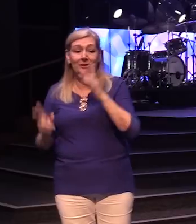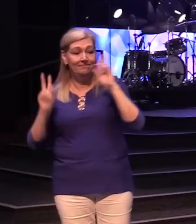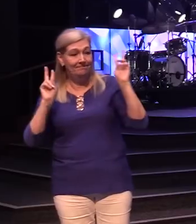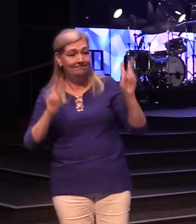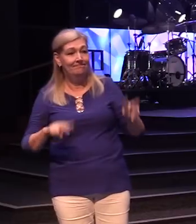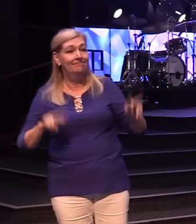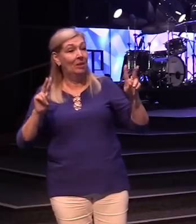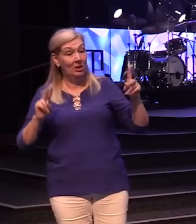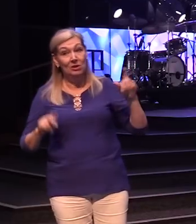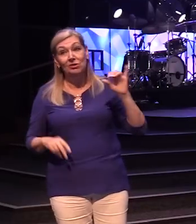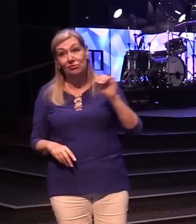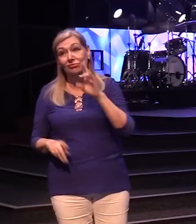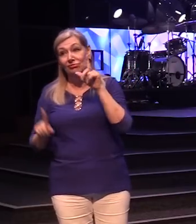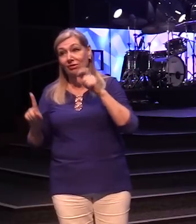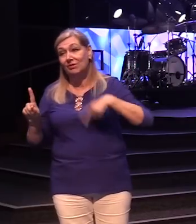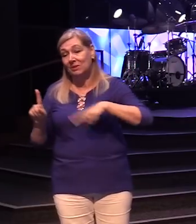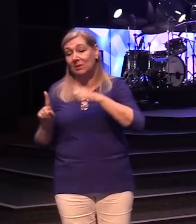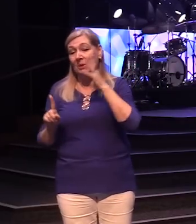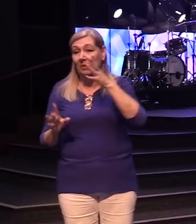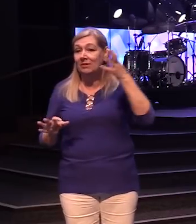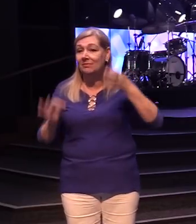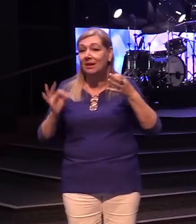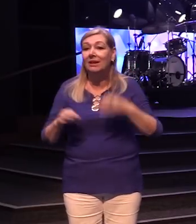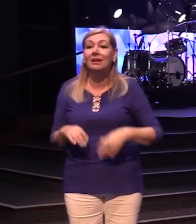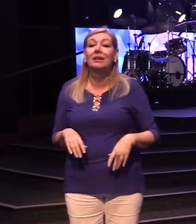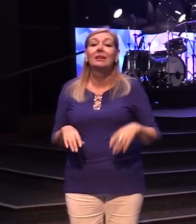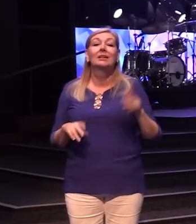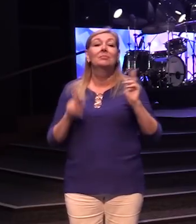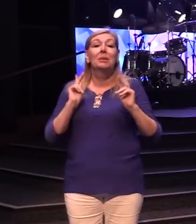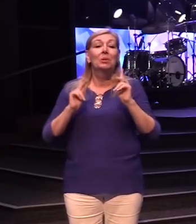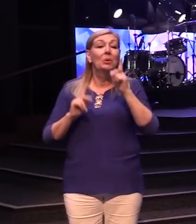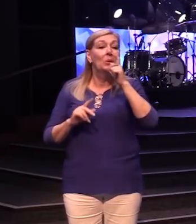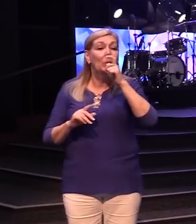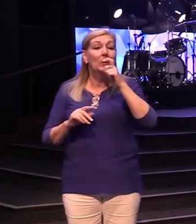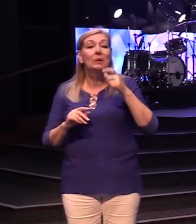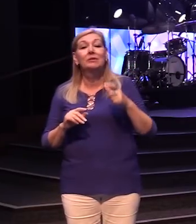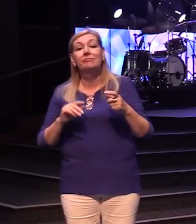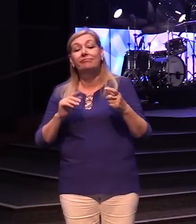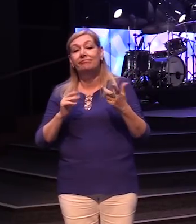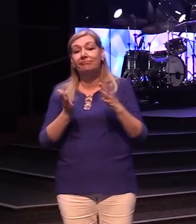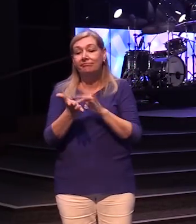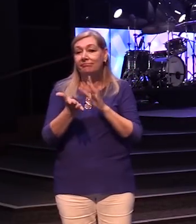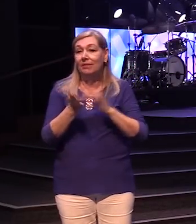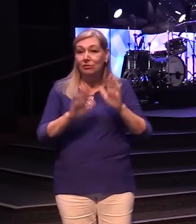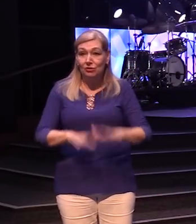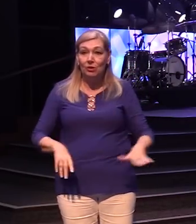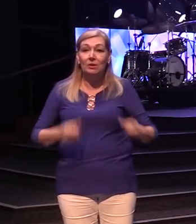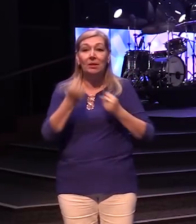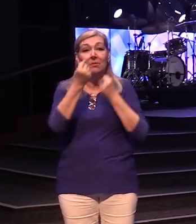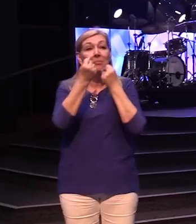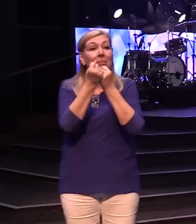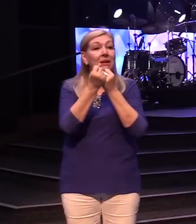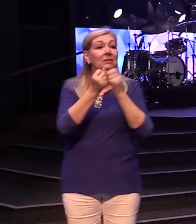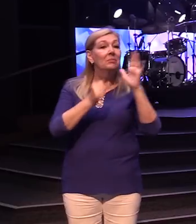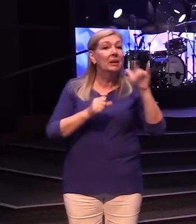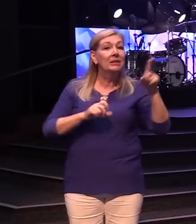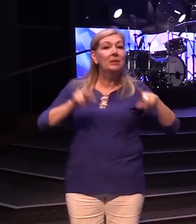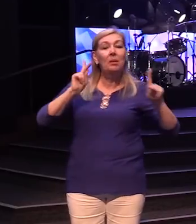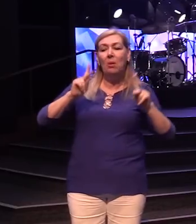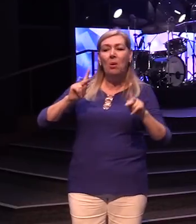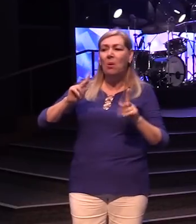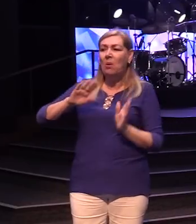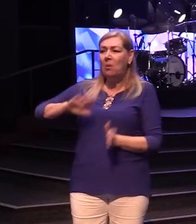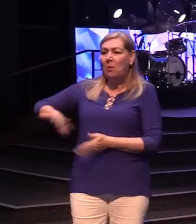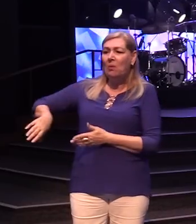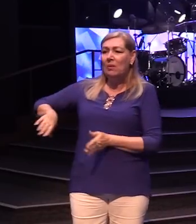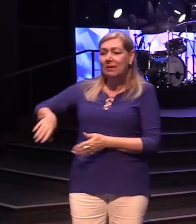We will be judged if pedophiles are protected by the rich and powerful, if our politicians take